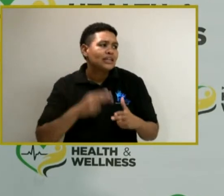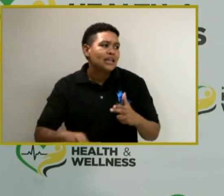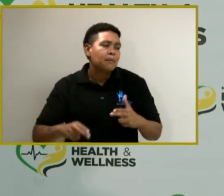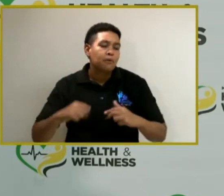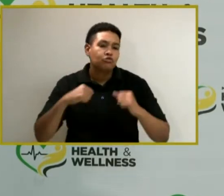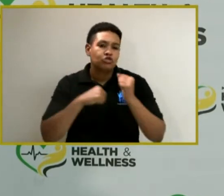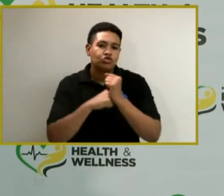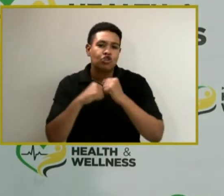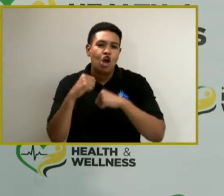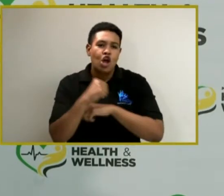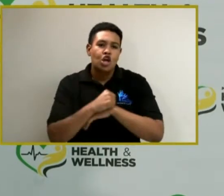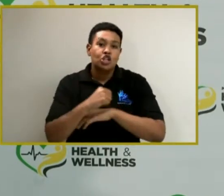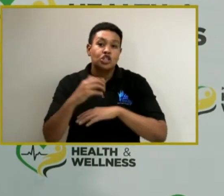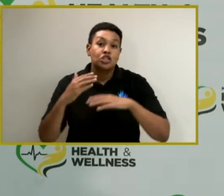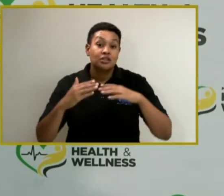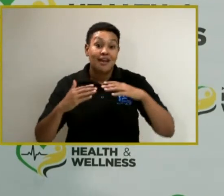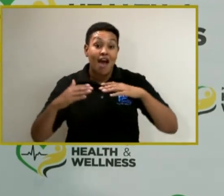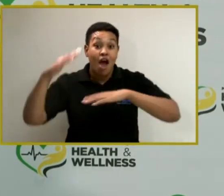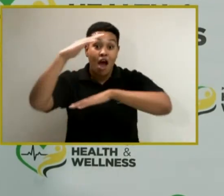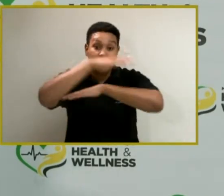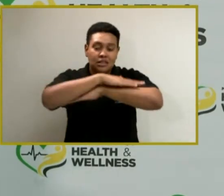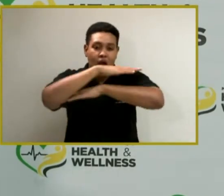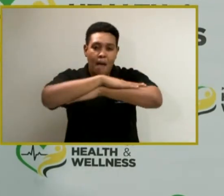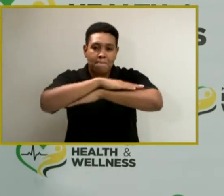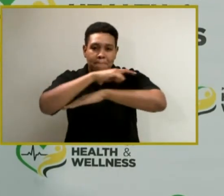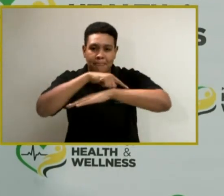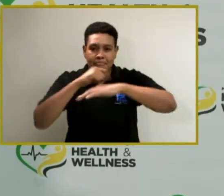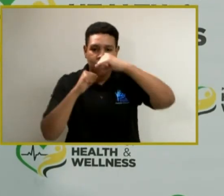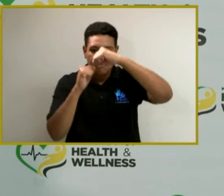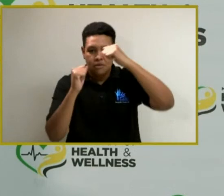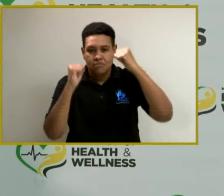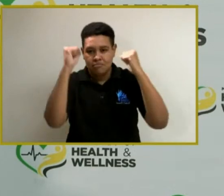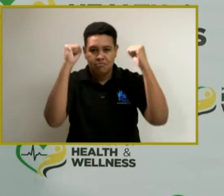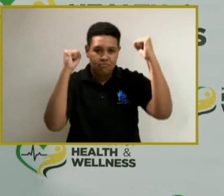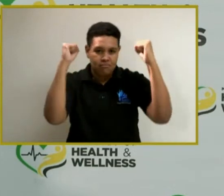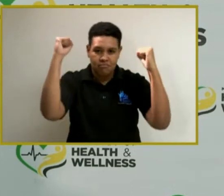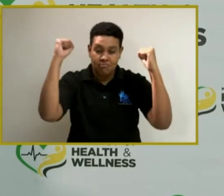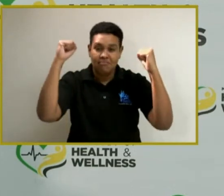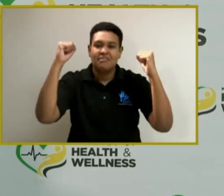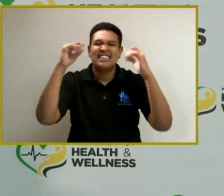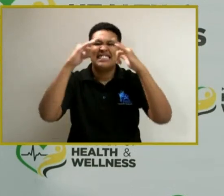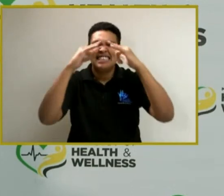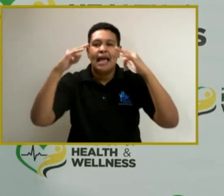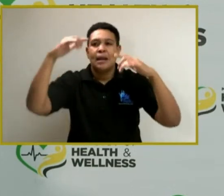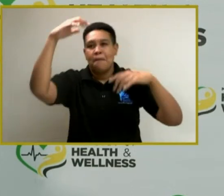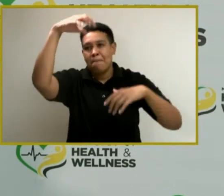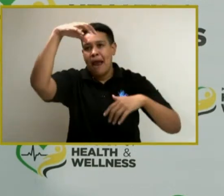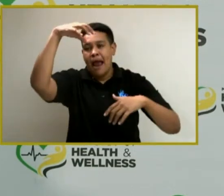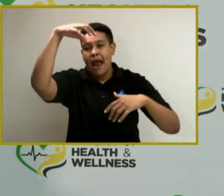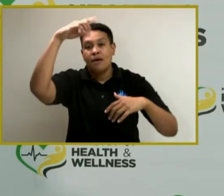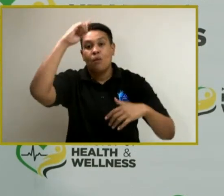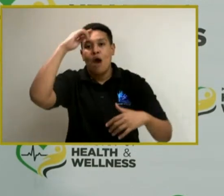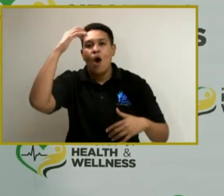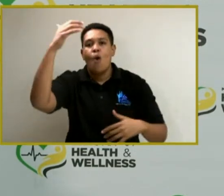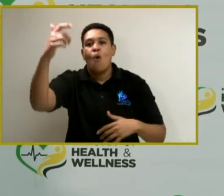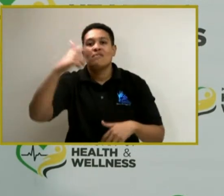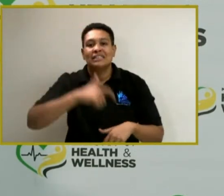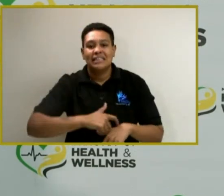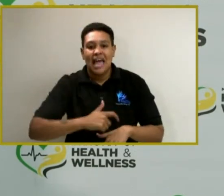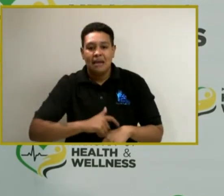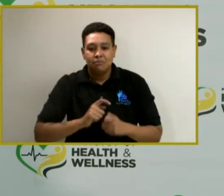will, on top of that base in an attempt to, over time, convert the